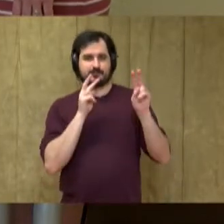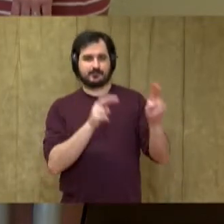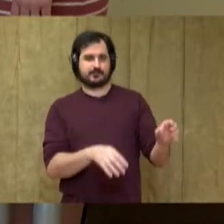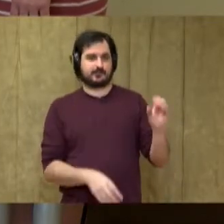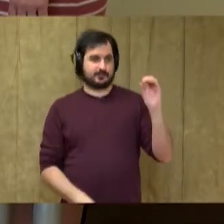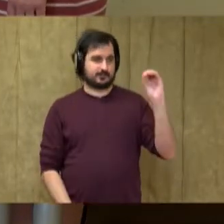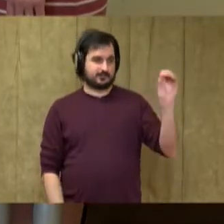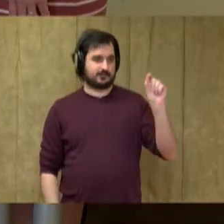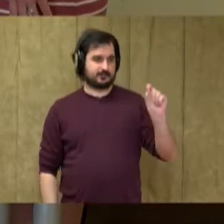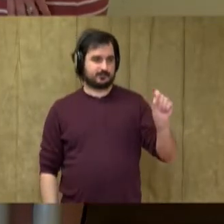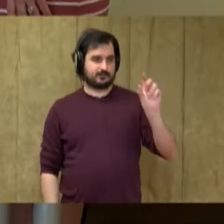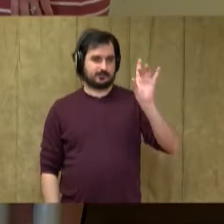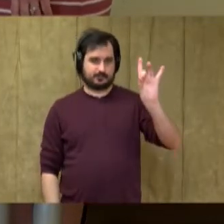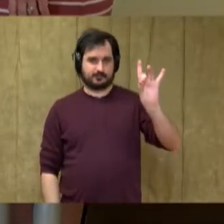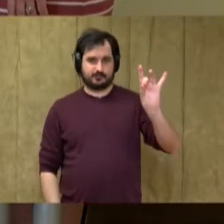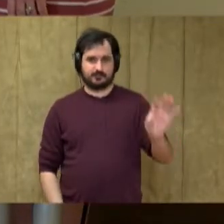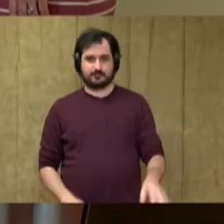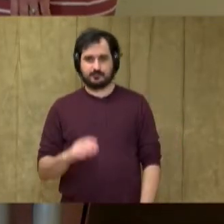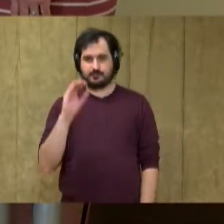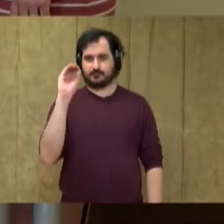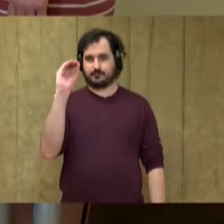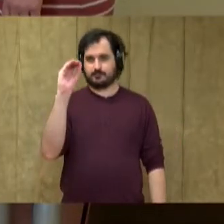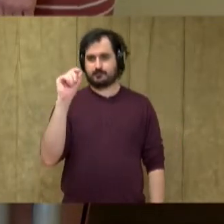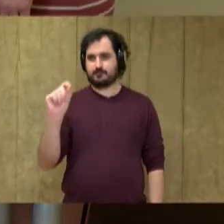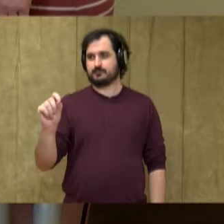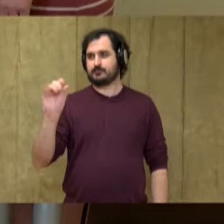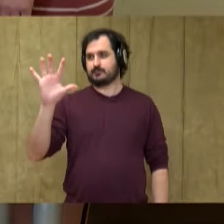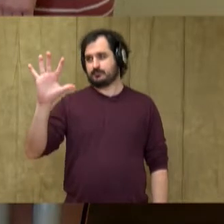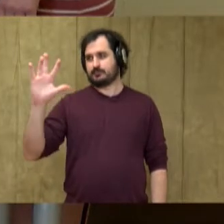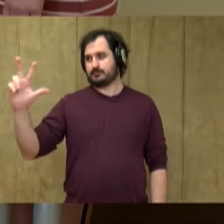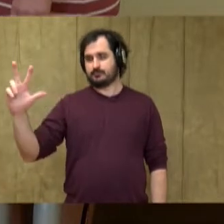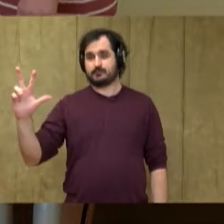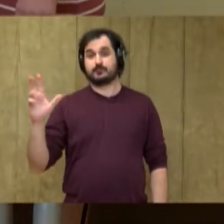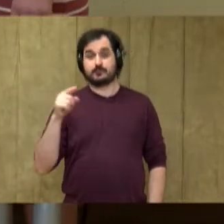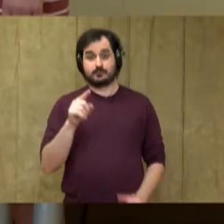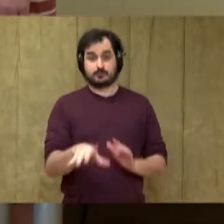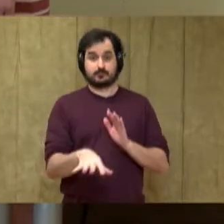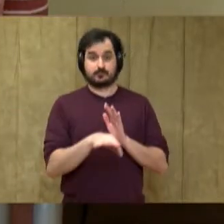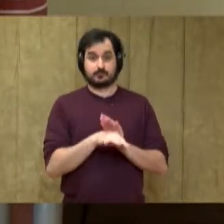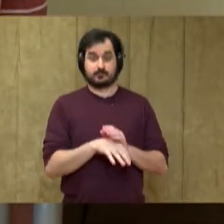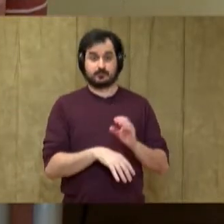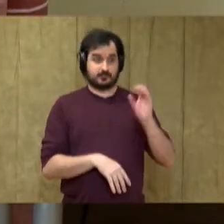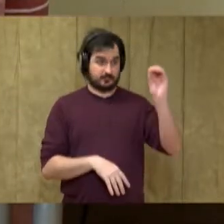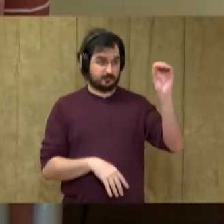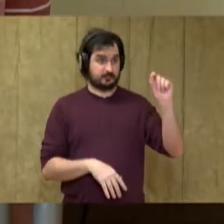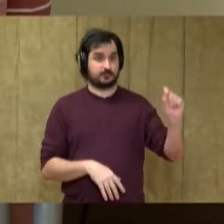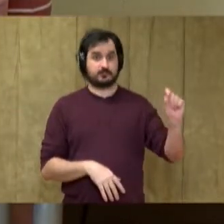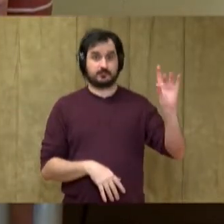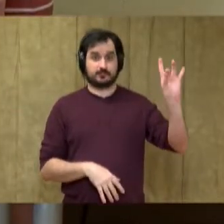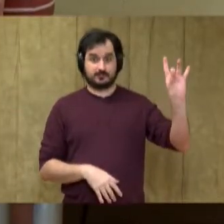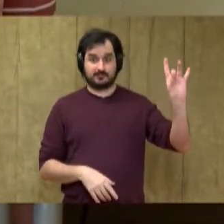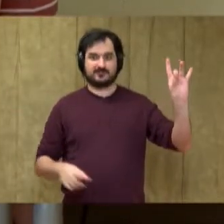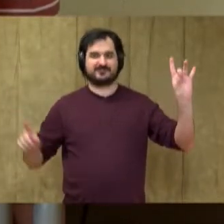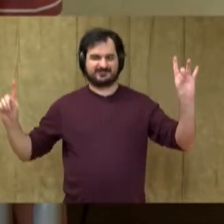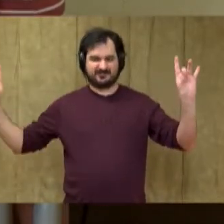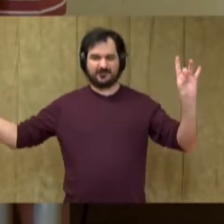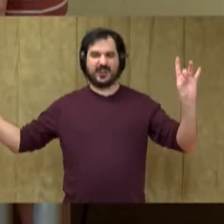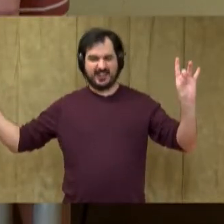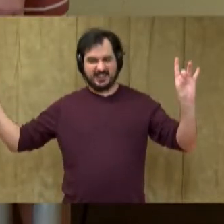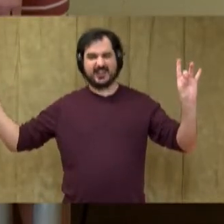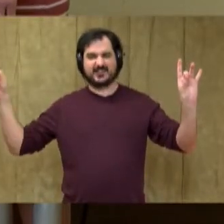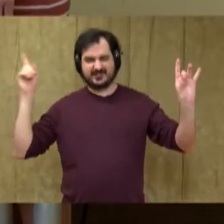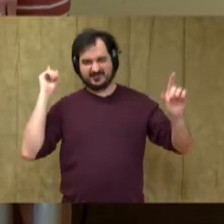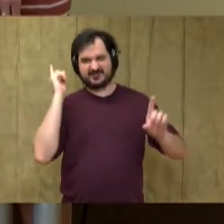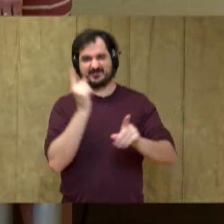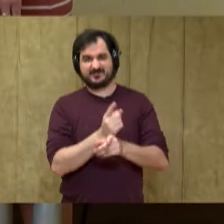53 hundredths. Can you find 8 tenths on the number line? Right here. All right,